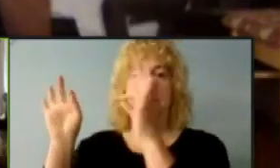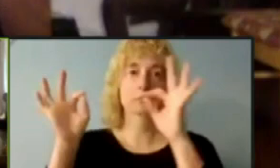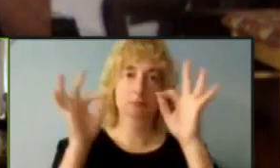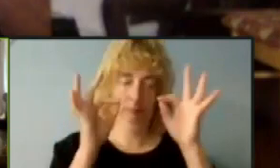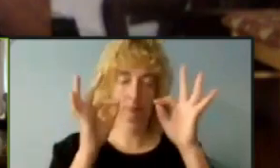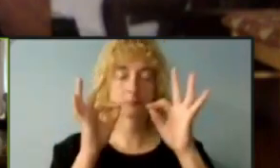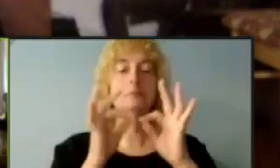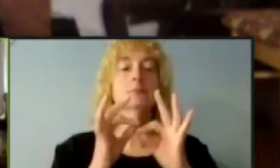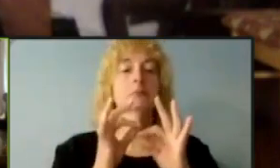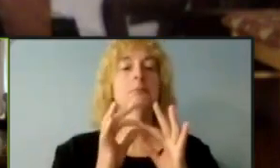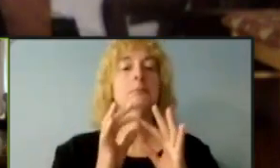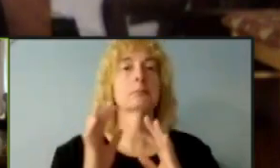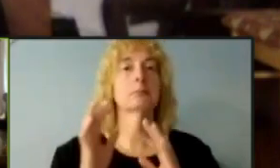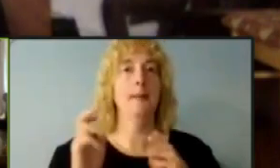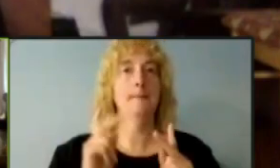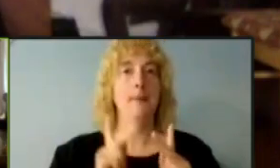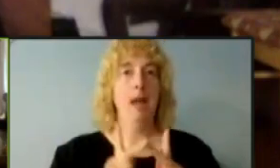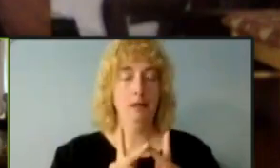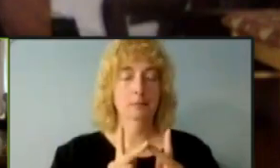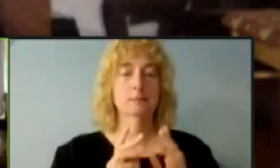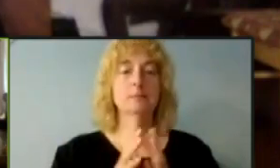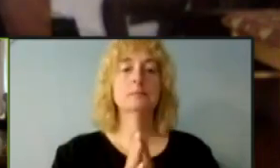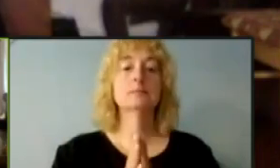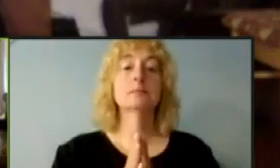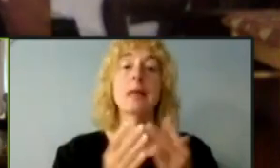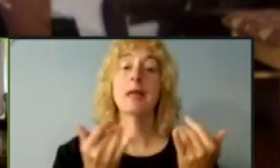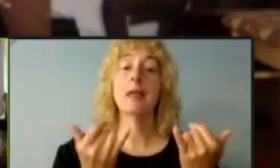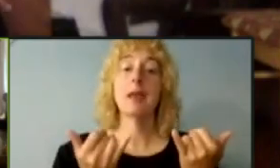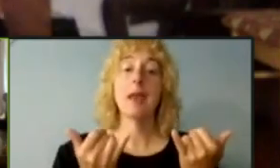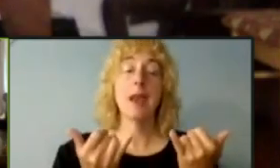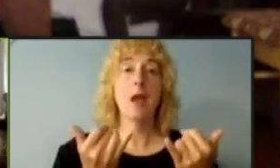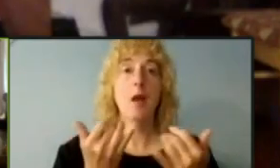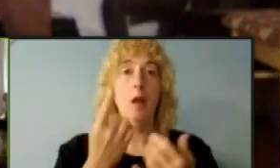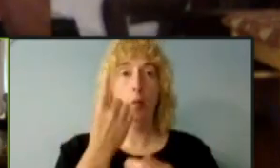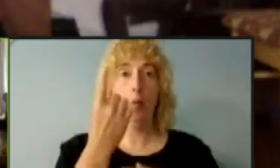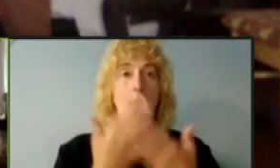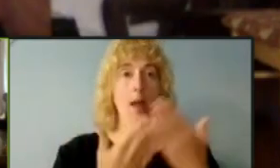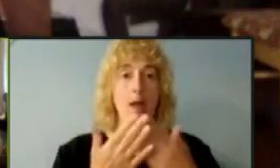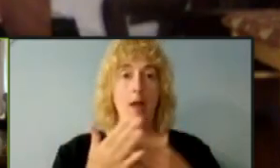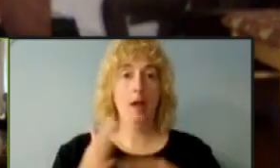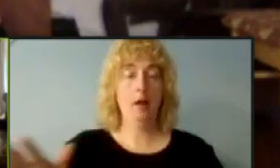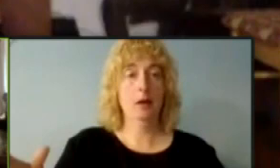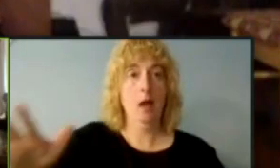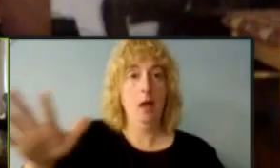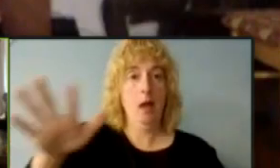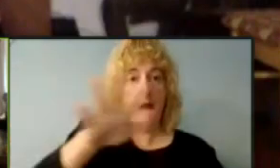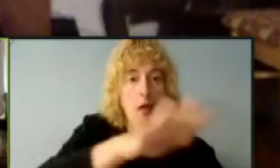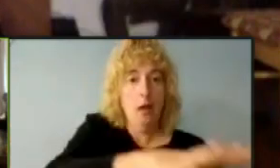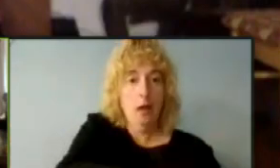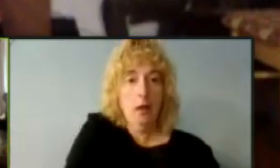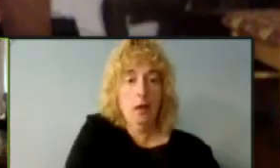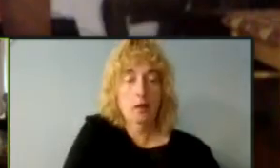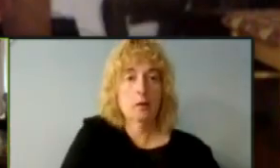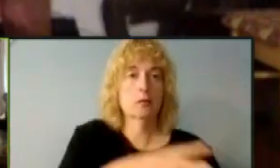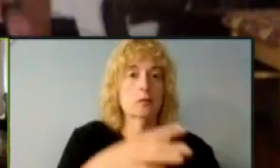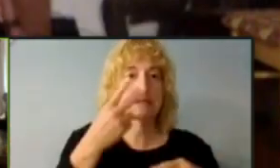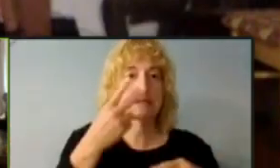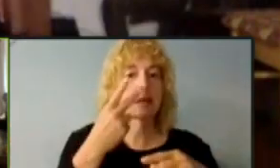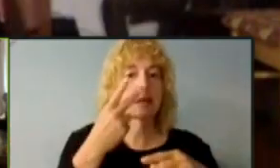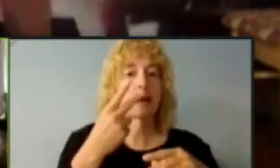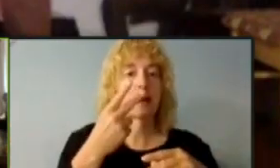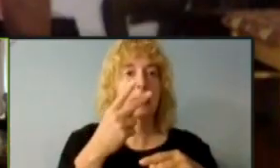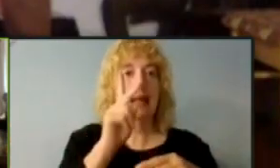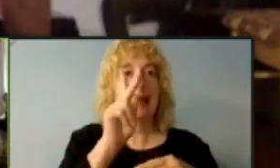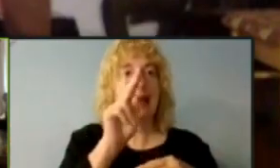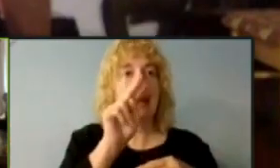All right, so now what we're going to do is cross one hand over to the opposite knee. This is your seated version. And